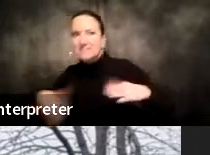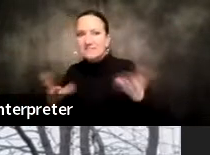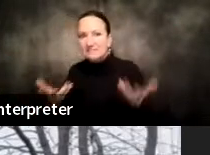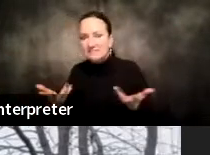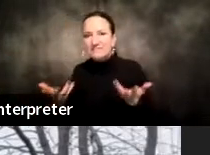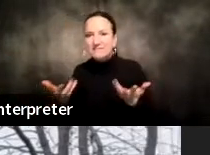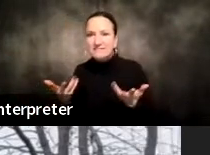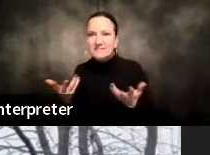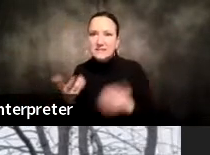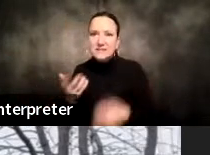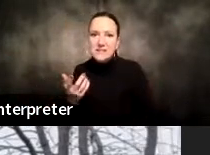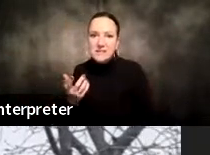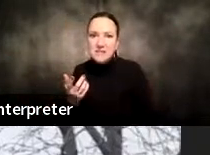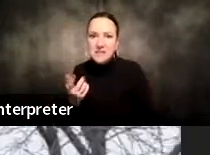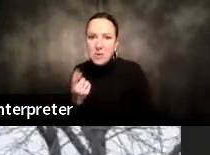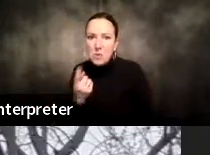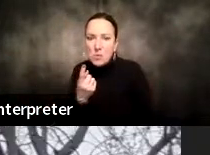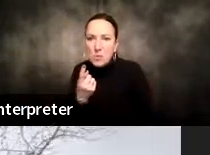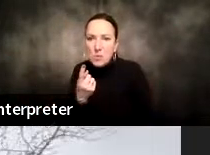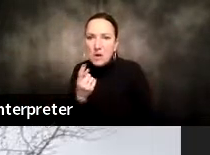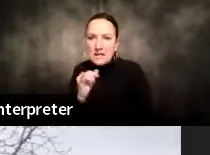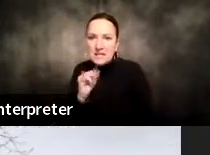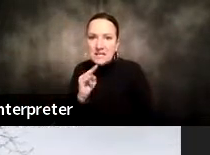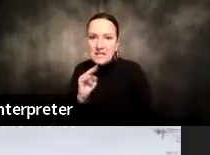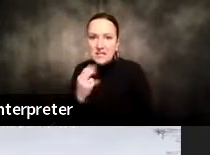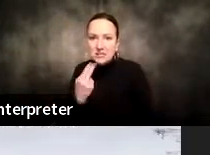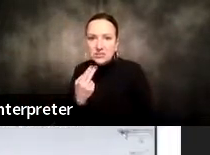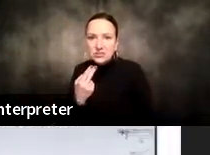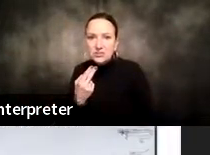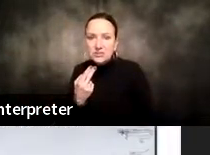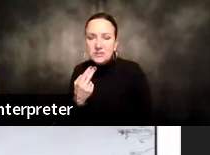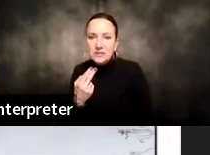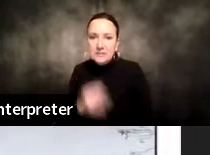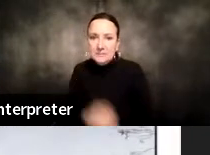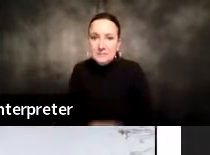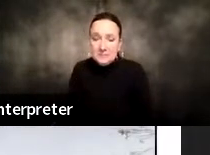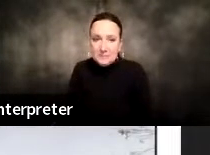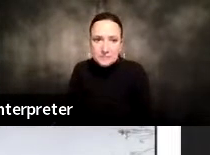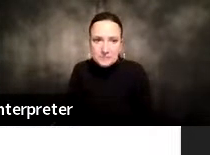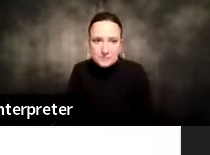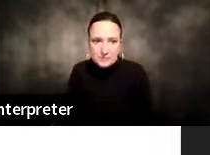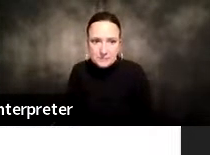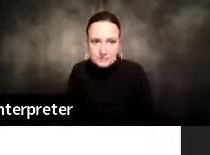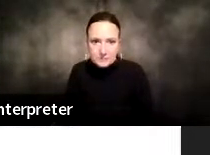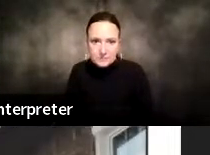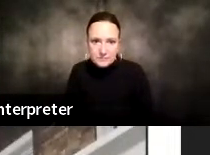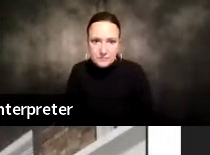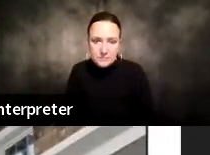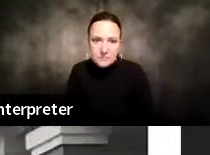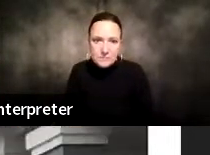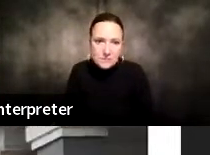by maybe no more than 1 or 2 inches. This is a photograph looking down the whole block,